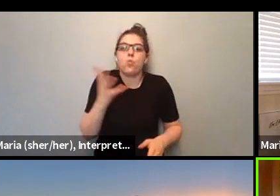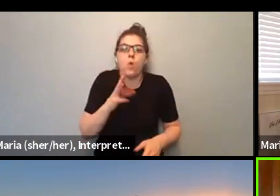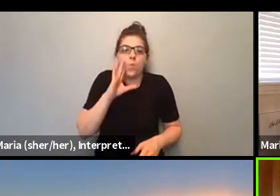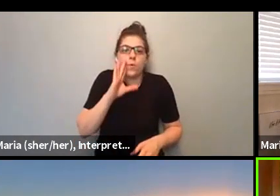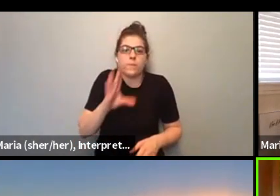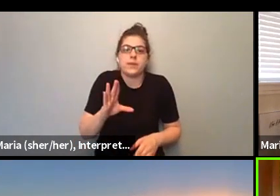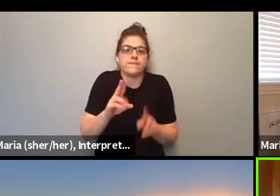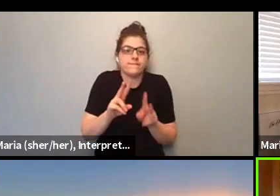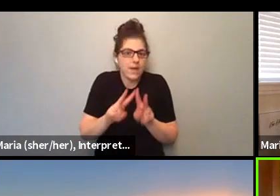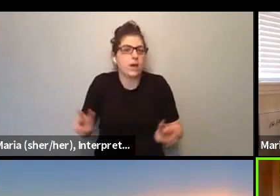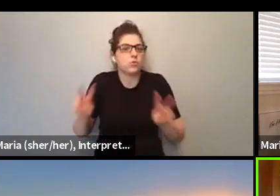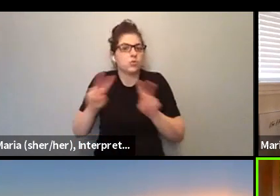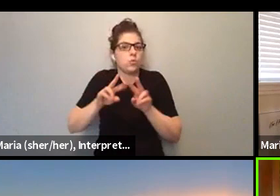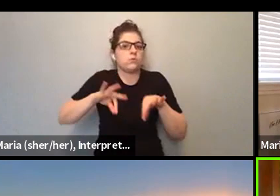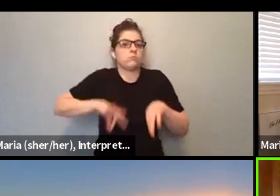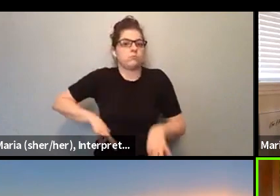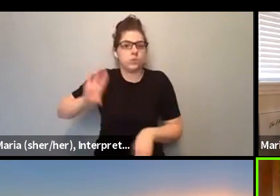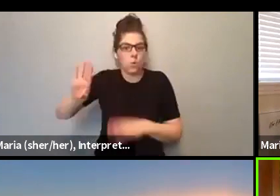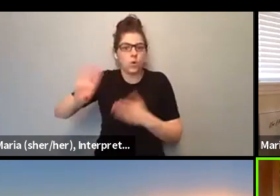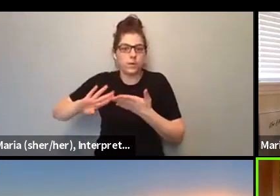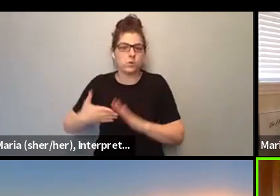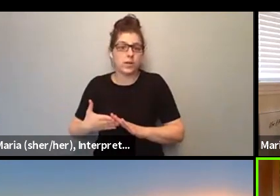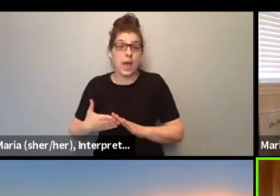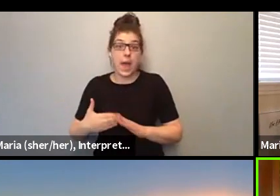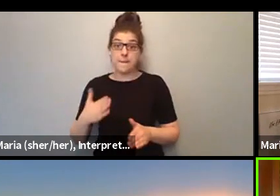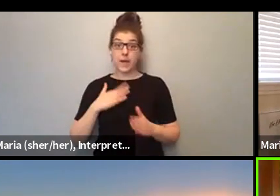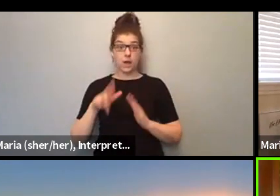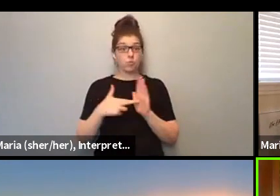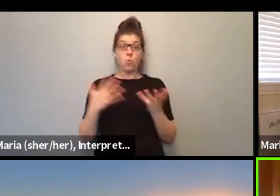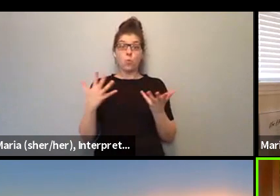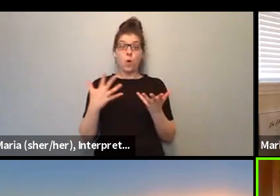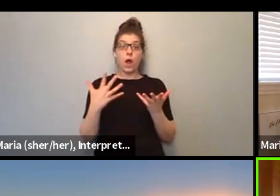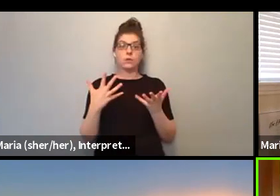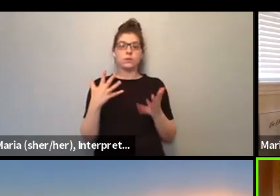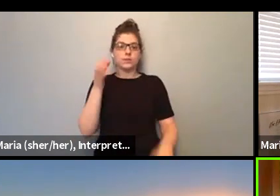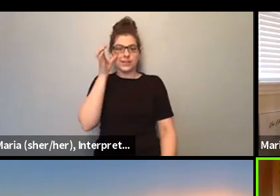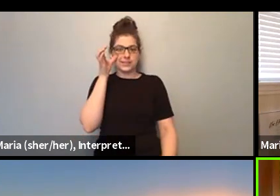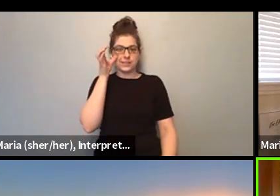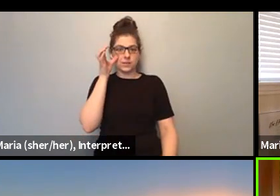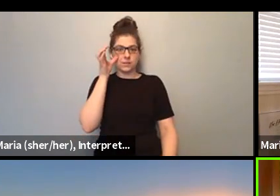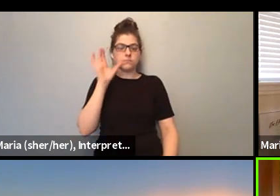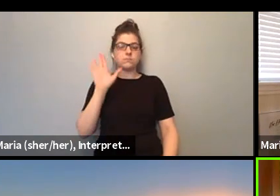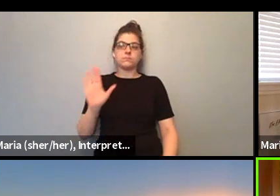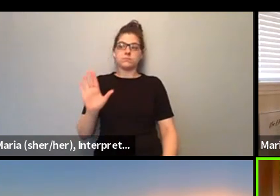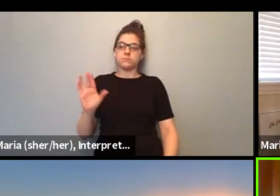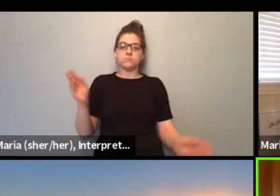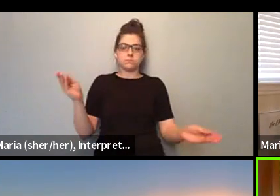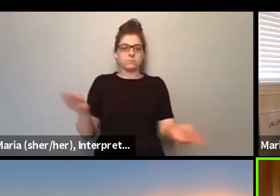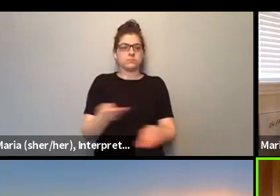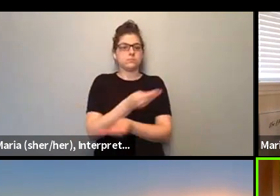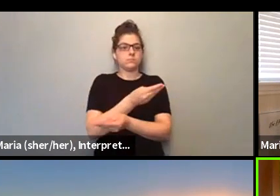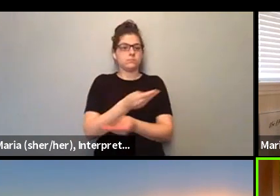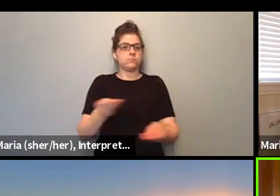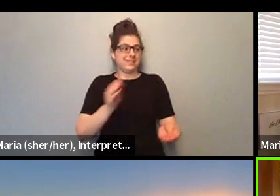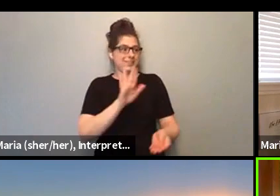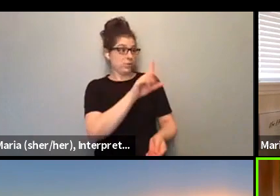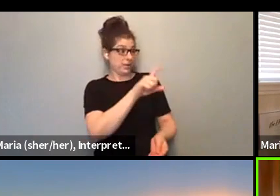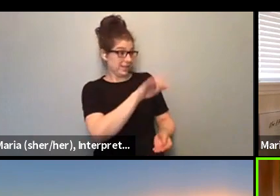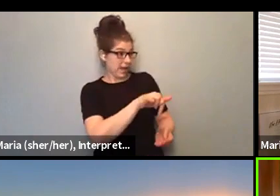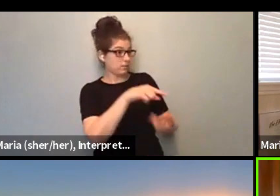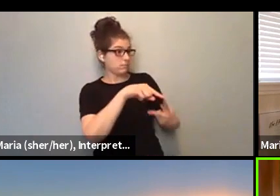your community. And my role here is to listen at the end of it and facilitate what their needs are. And